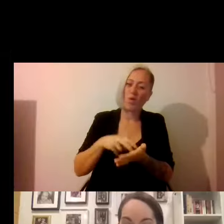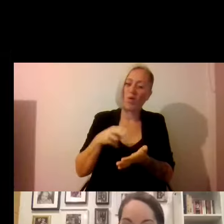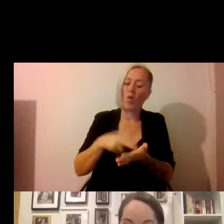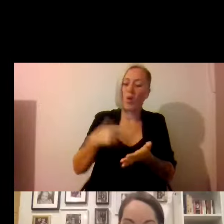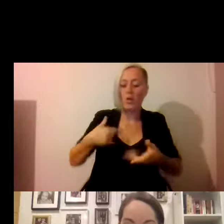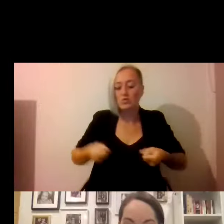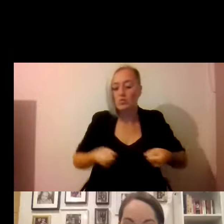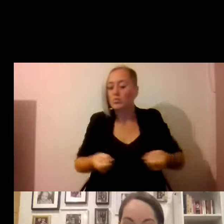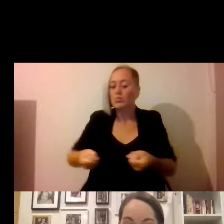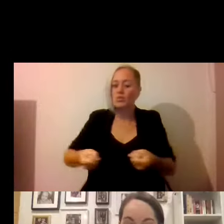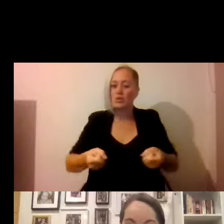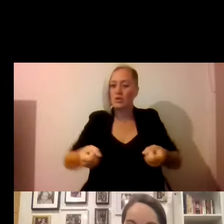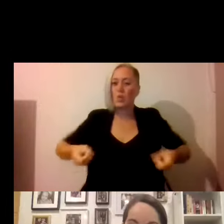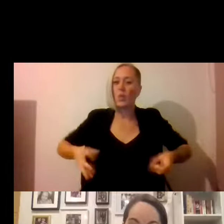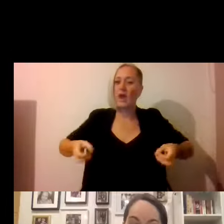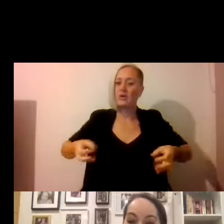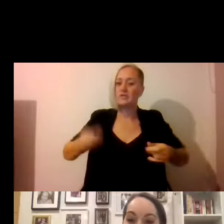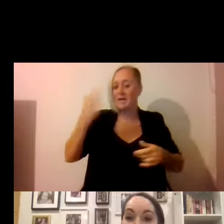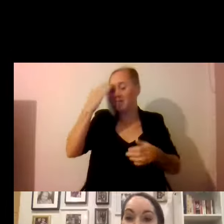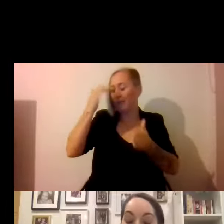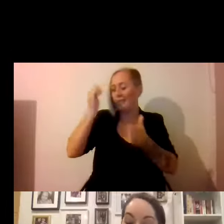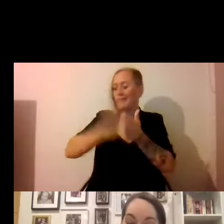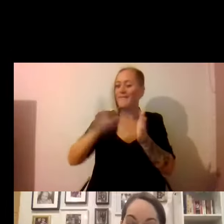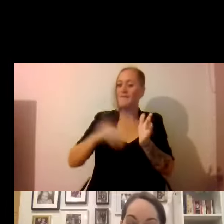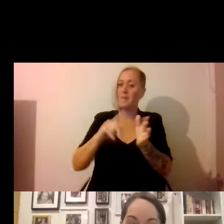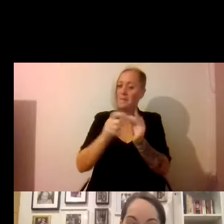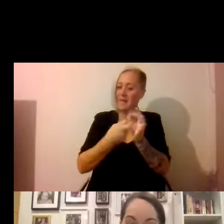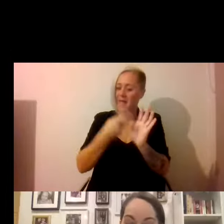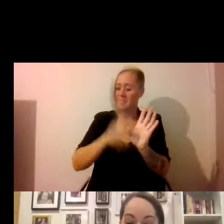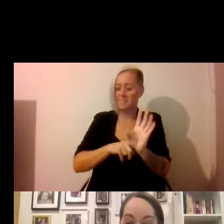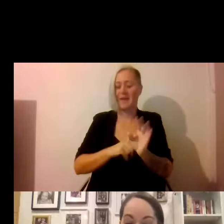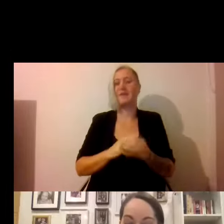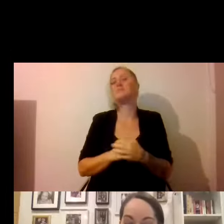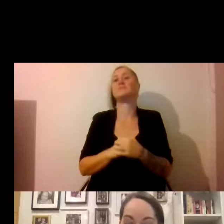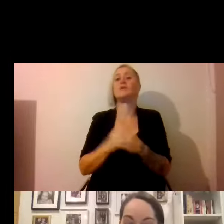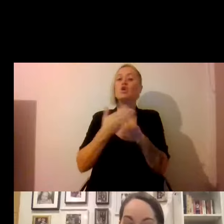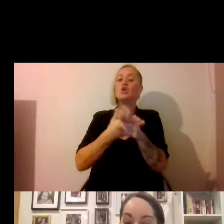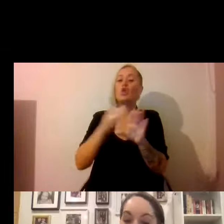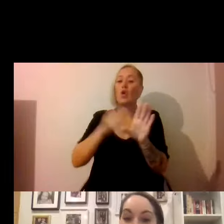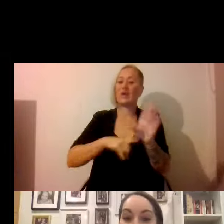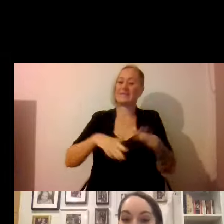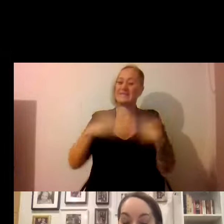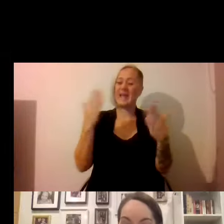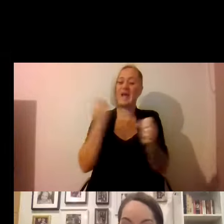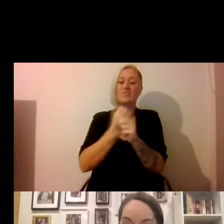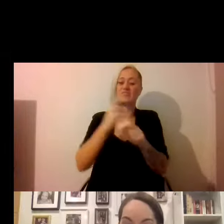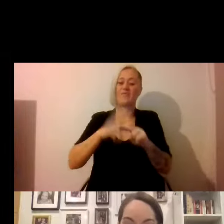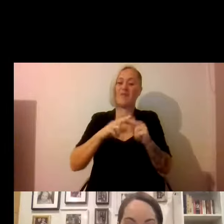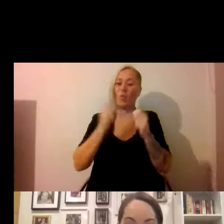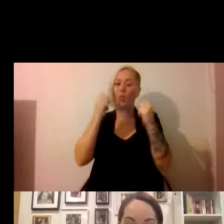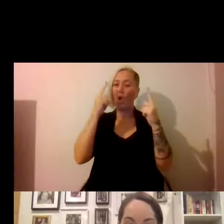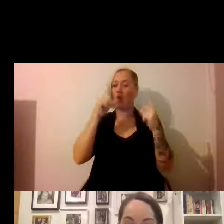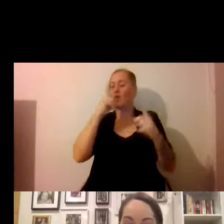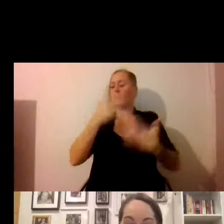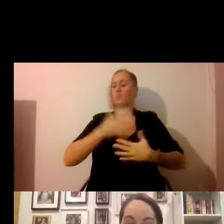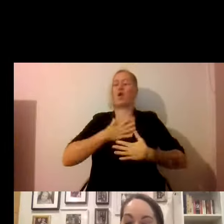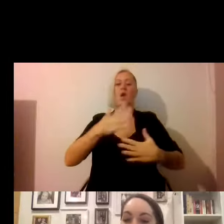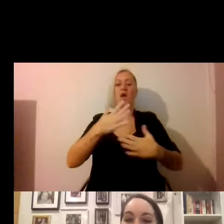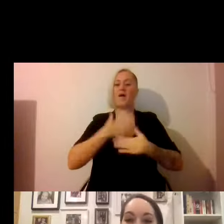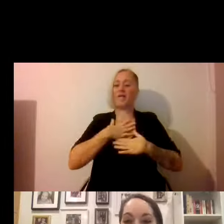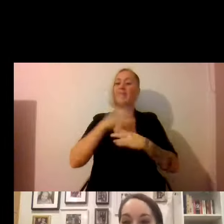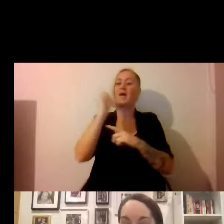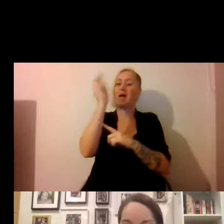eBay. On New Year's Day, Grandpa woke, unable to breathe, and an ambulance was sent for him. He